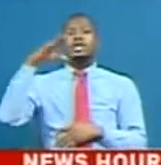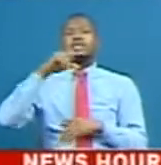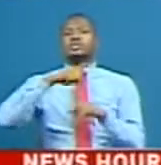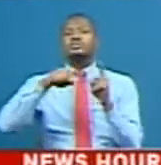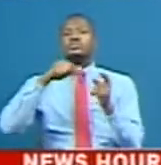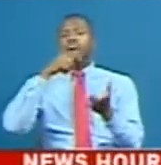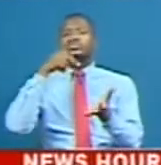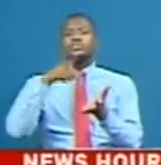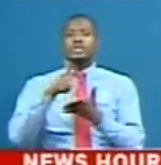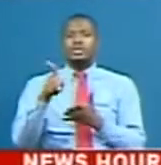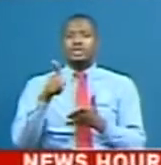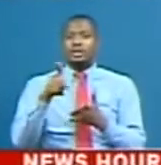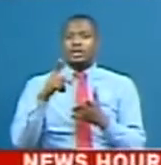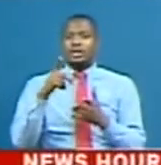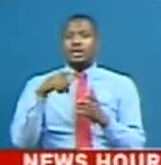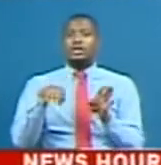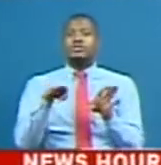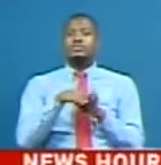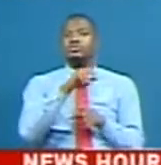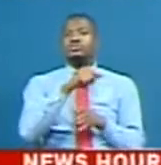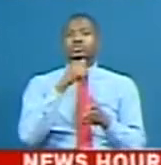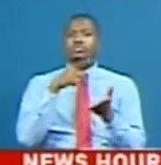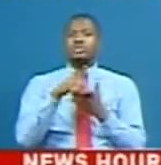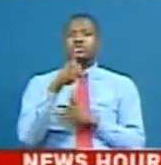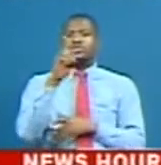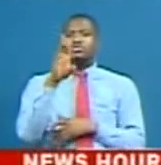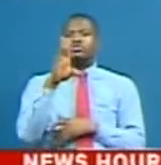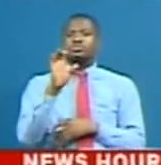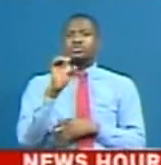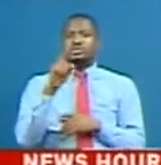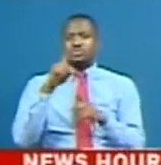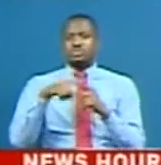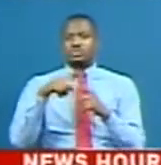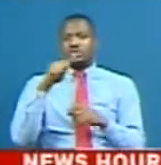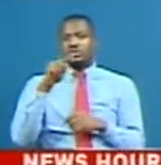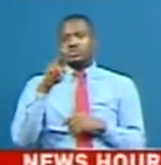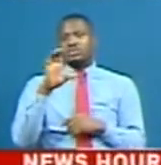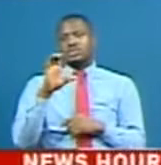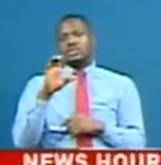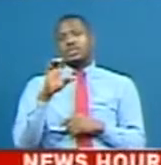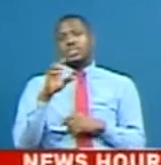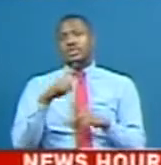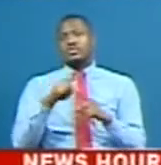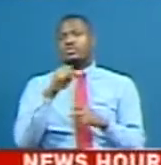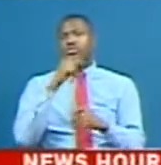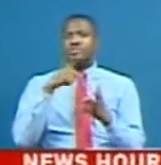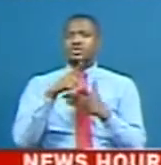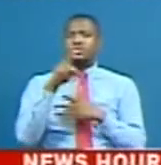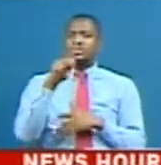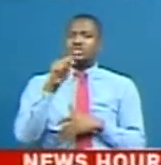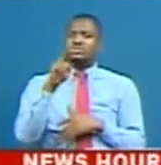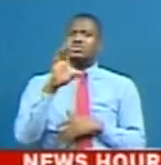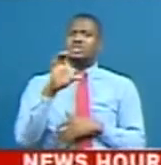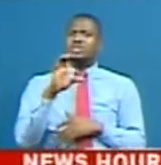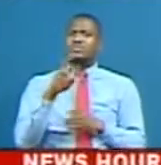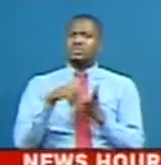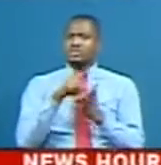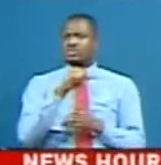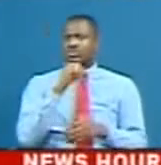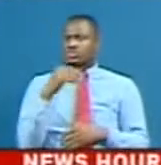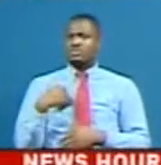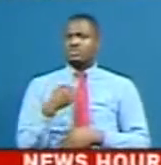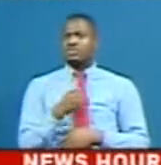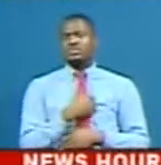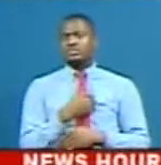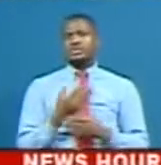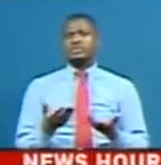fire. And above all, they are not paying dues to the TUC Congress. So if you are not paying dues to TUC, then it means you are not a